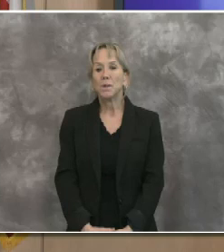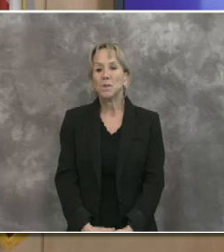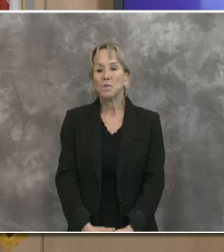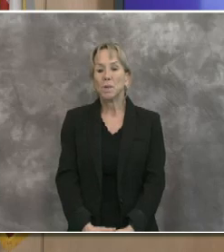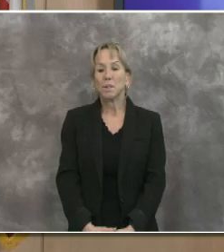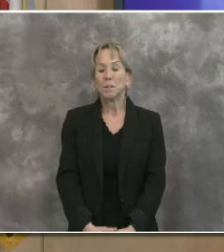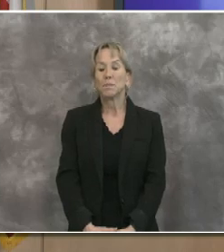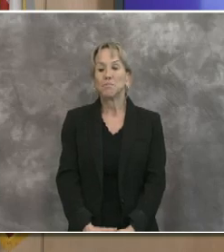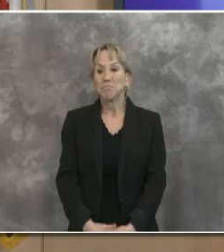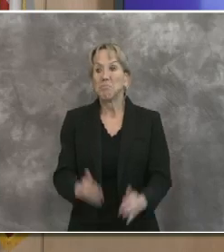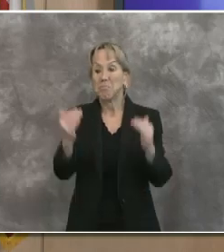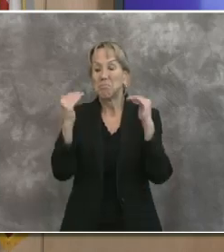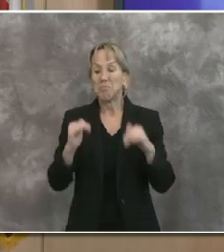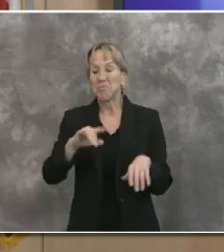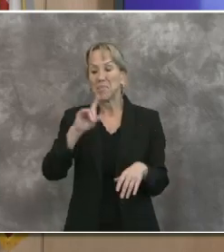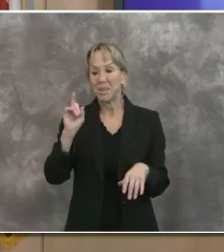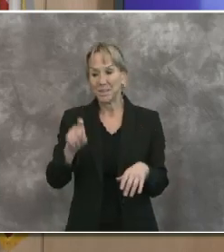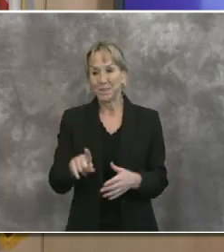Okay, let's go to the next question.